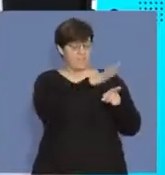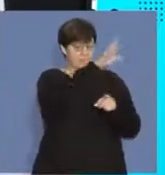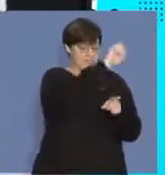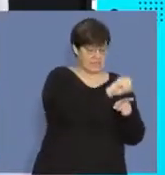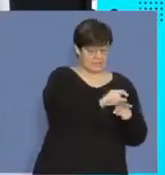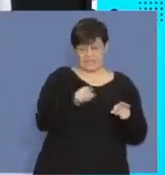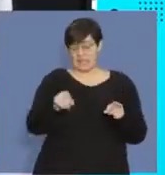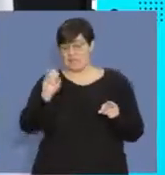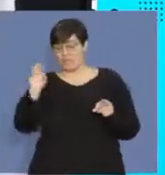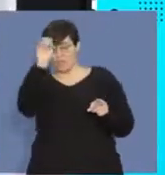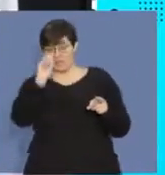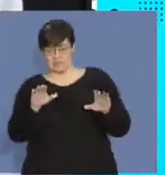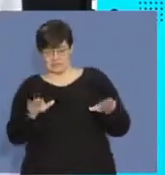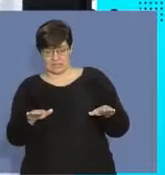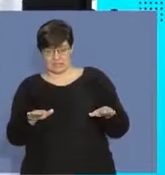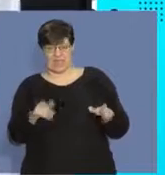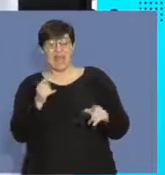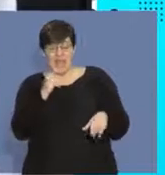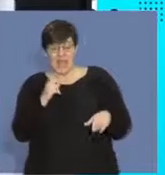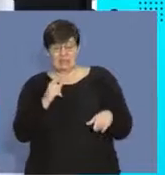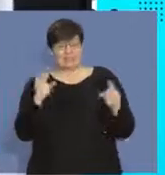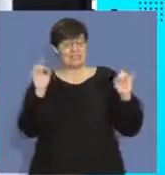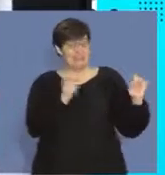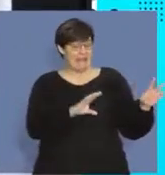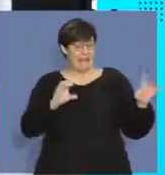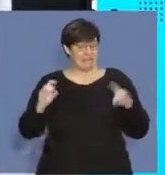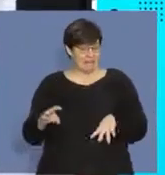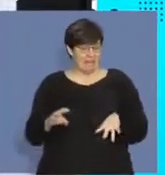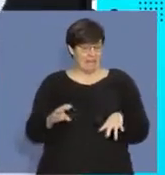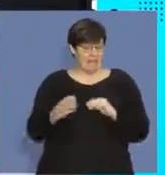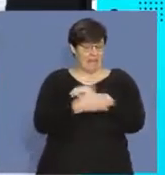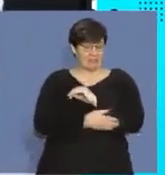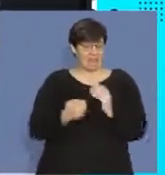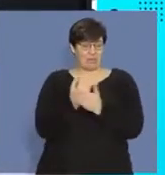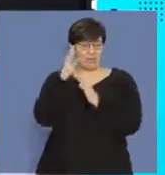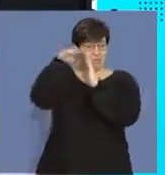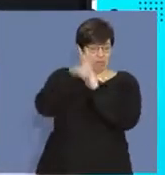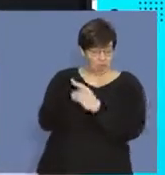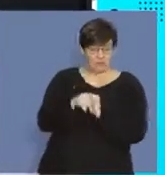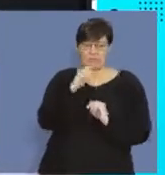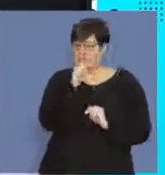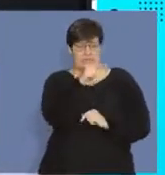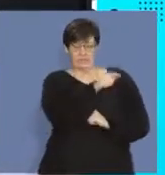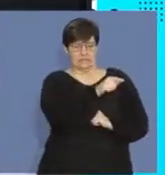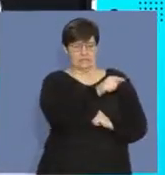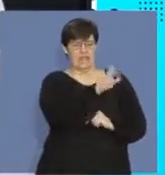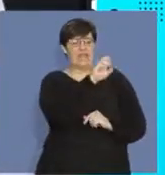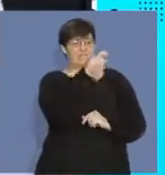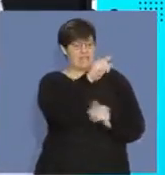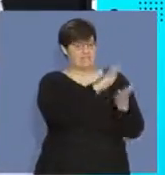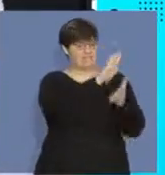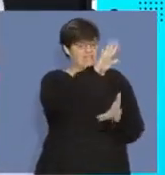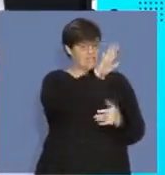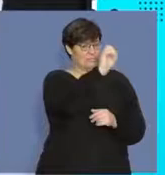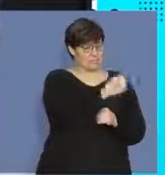basket, okay, if and when the need arises, or there could be a situation where goods are